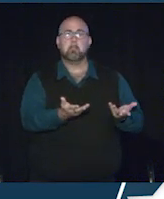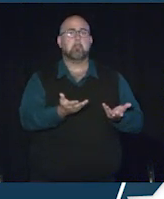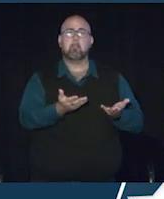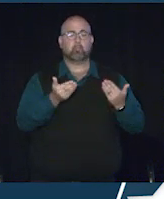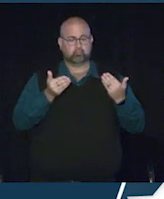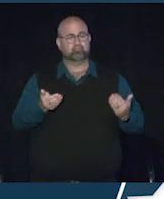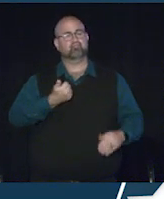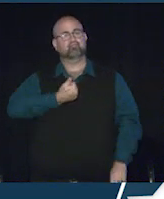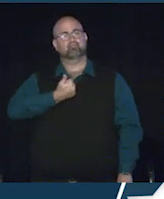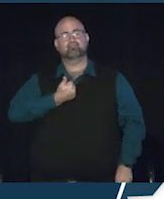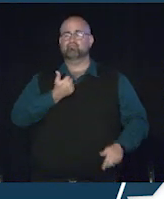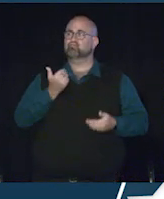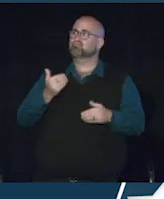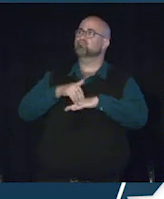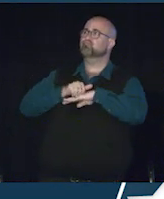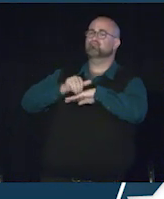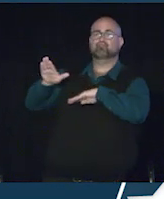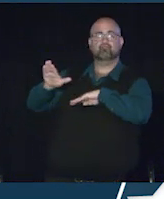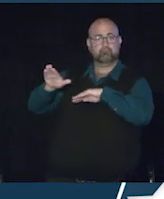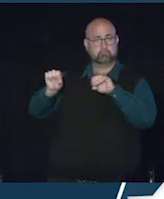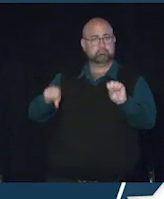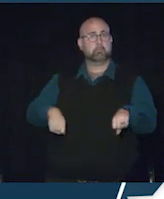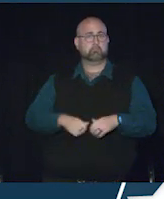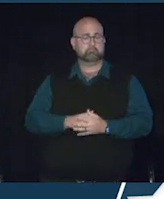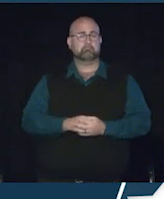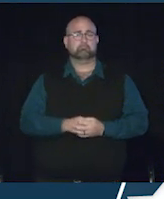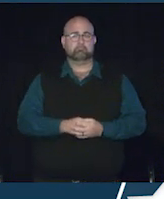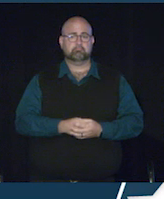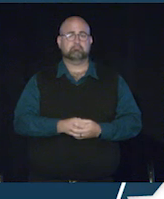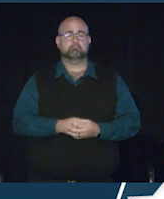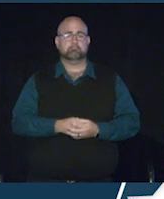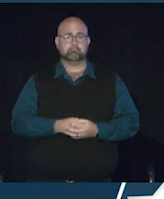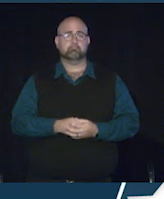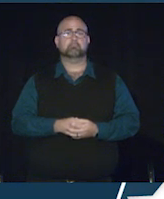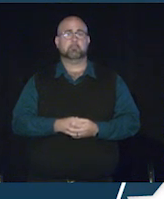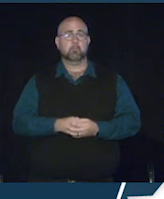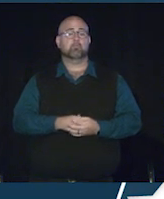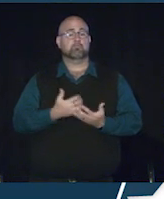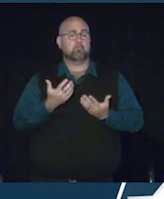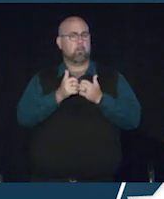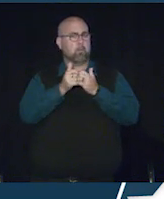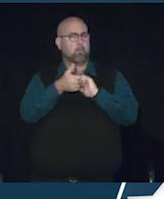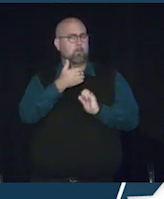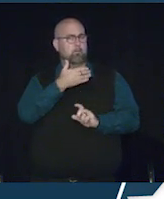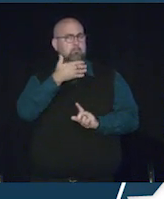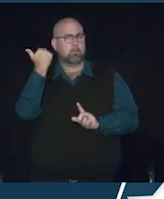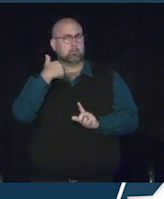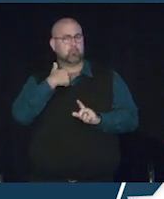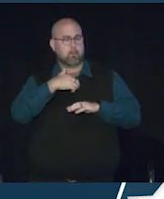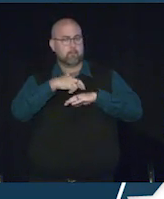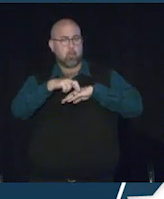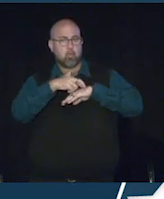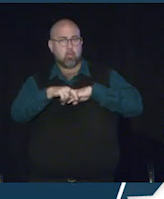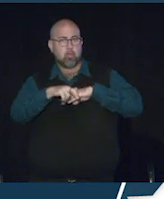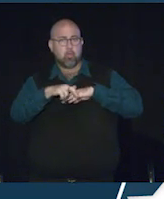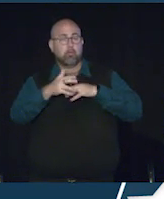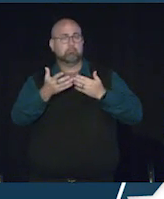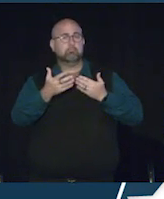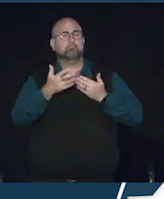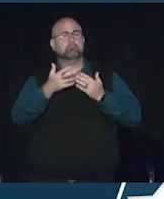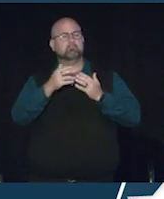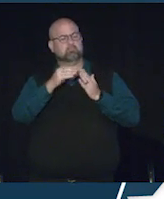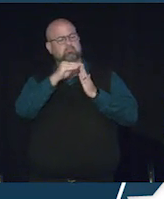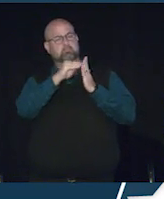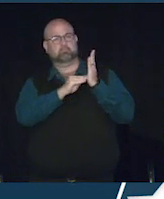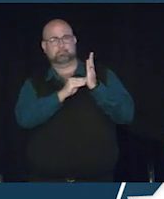also able to make a referral for themselves. Now, the best way to refer an individual or yourself is by completing the